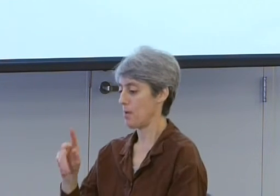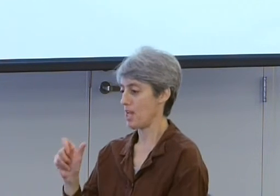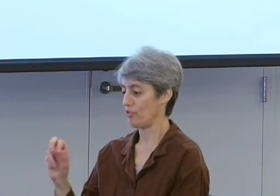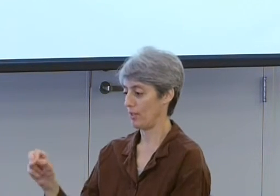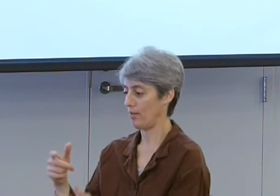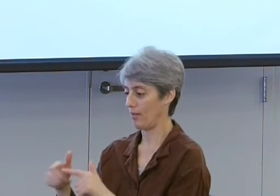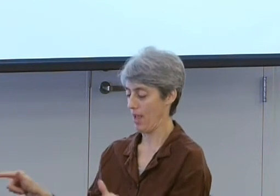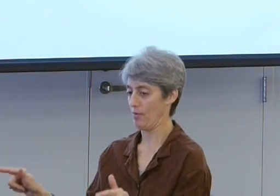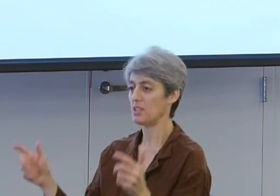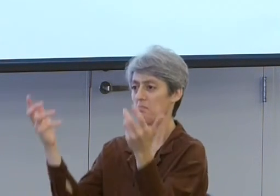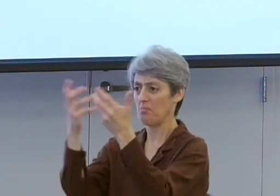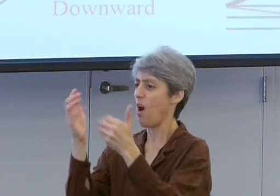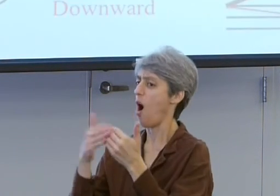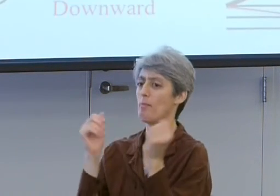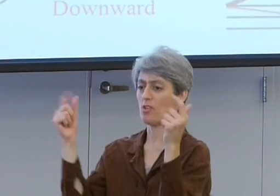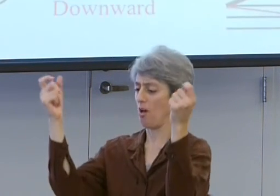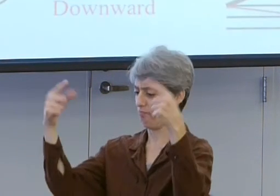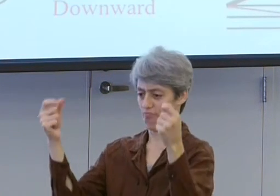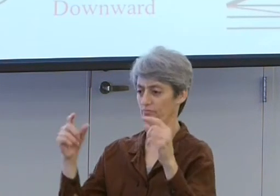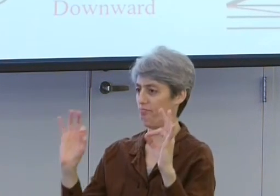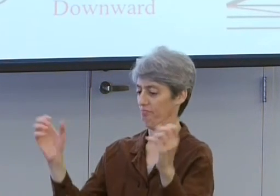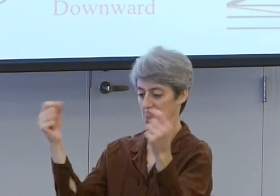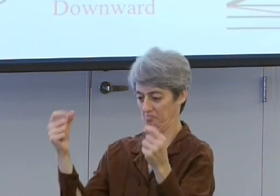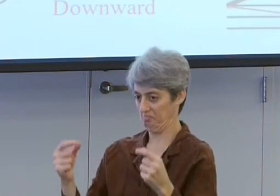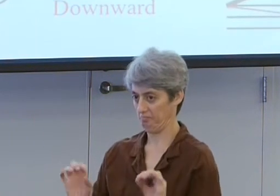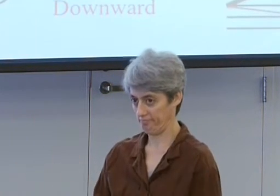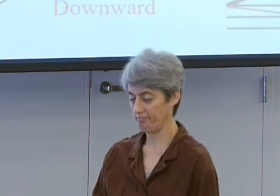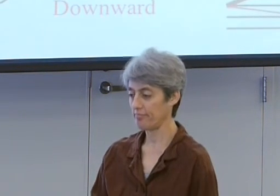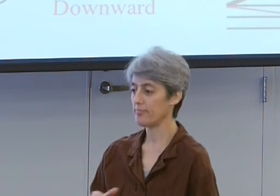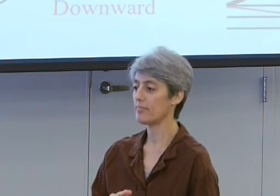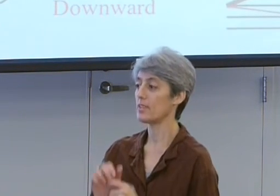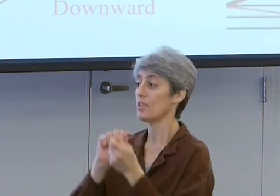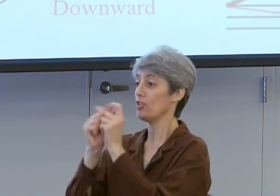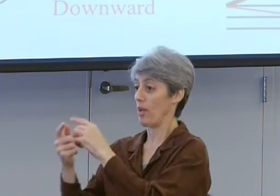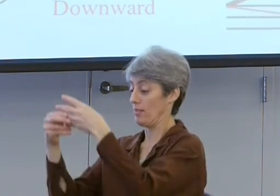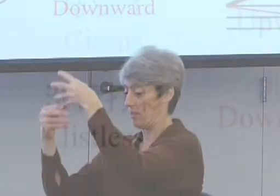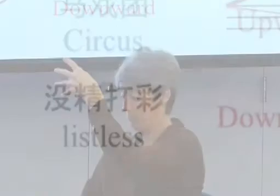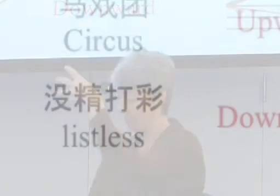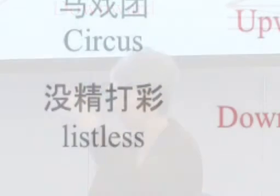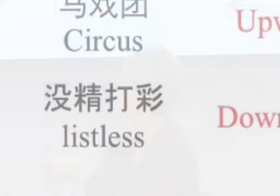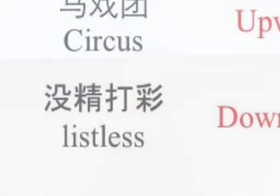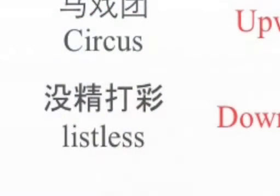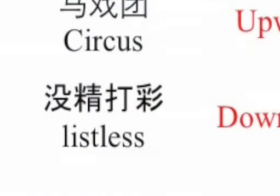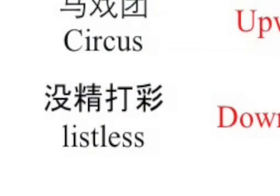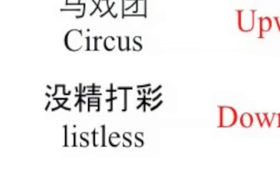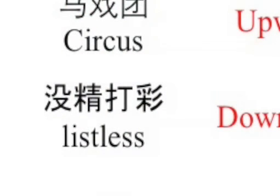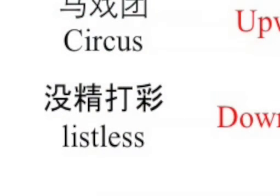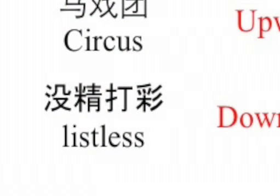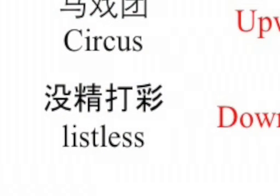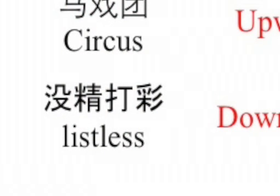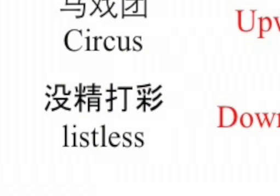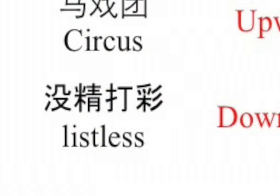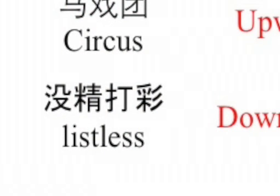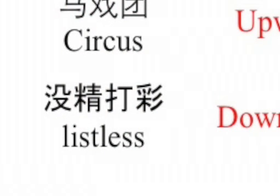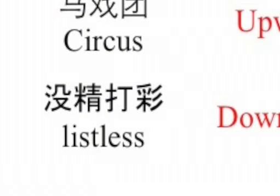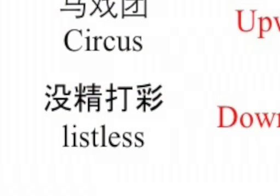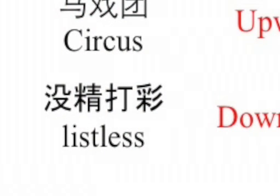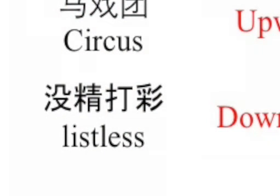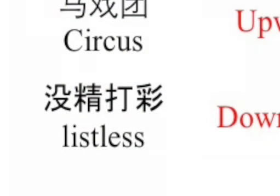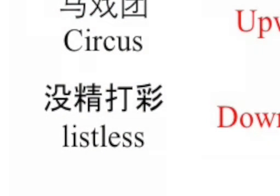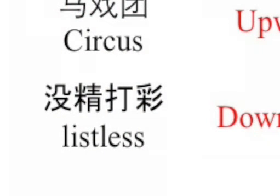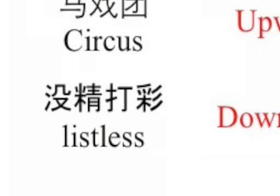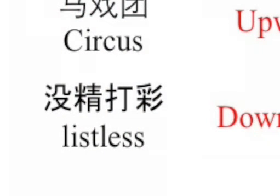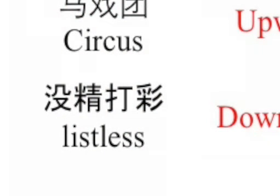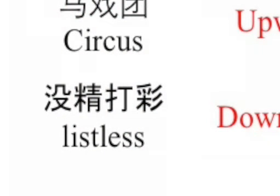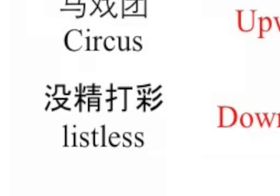almost all matched, and determined the sum of the tonal movement for each.